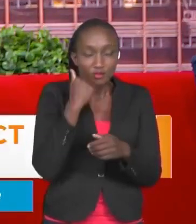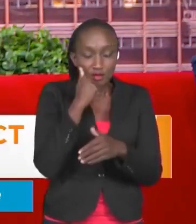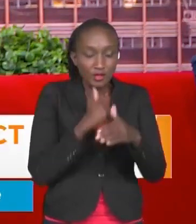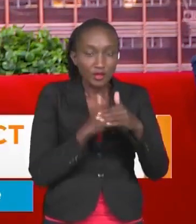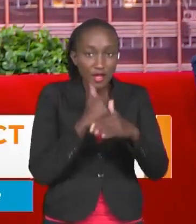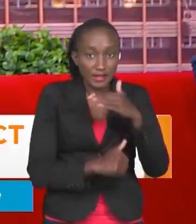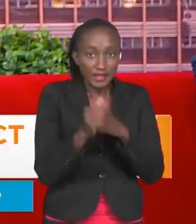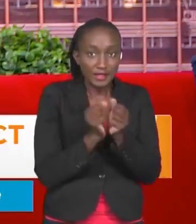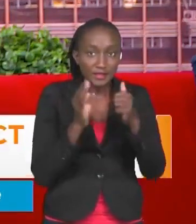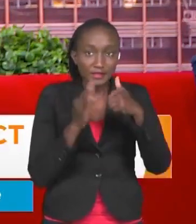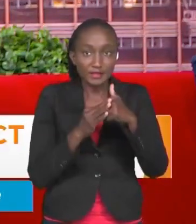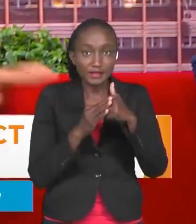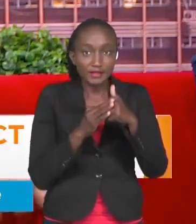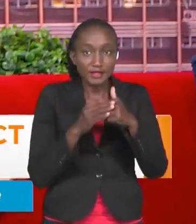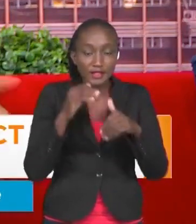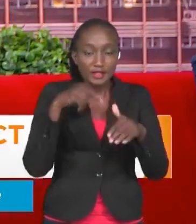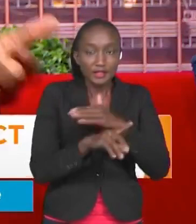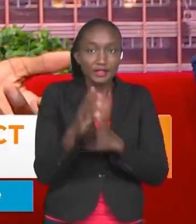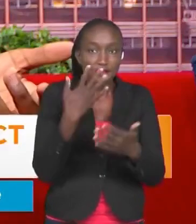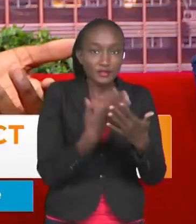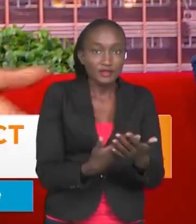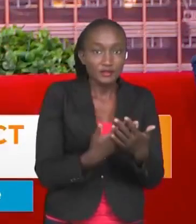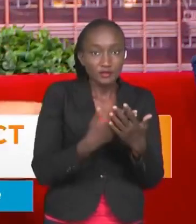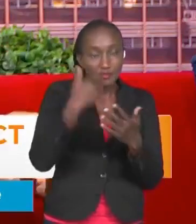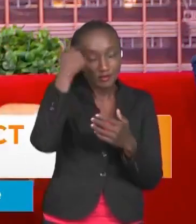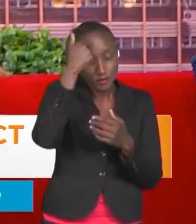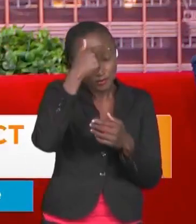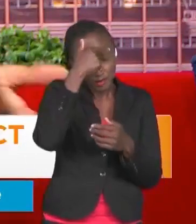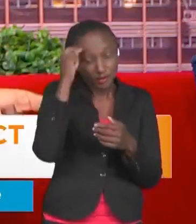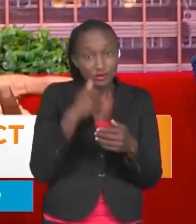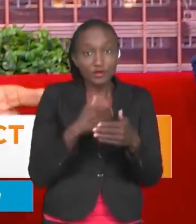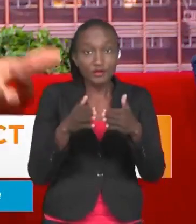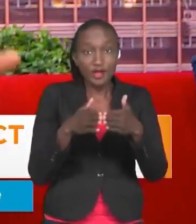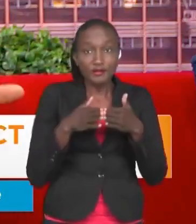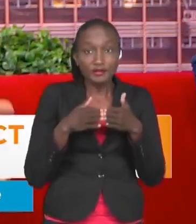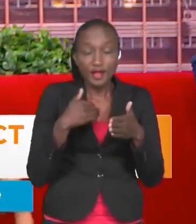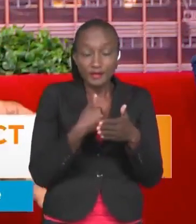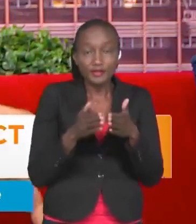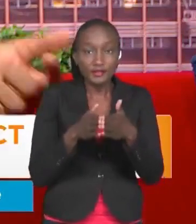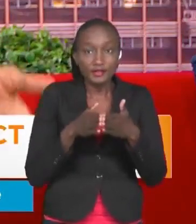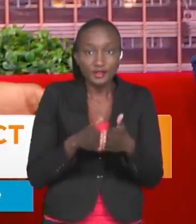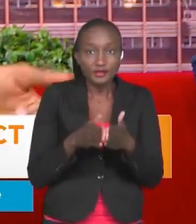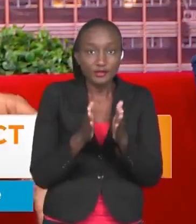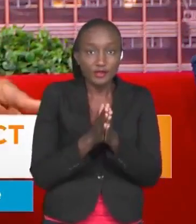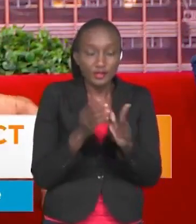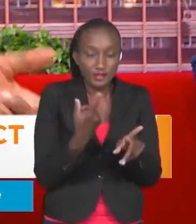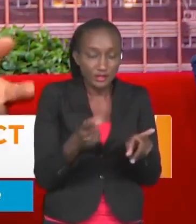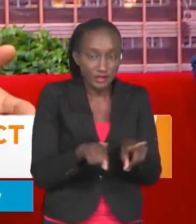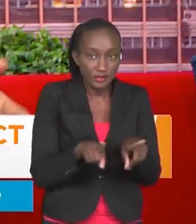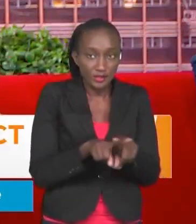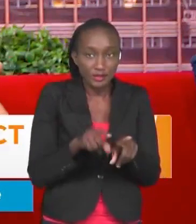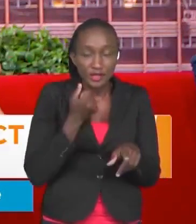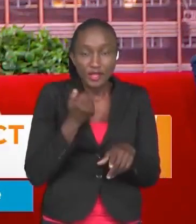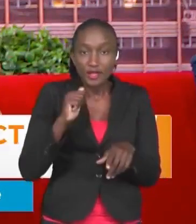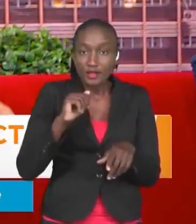for having consensual sexual intercourse, mm-hmm, with their peers who are teenage girls, and those girls are not, action is not being taken upon